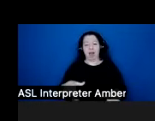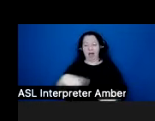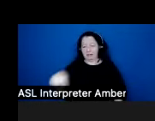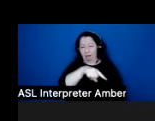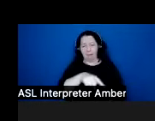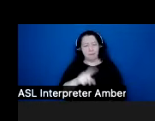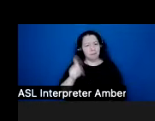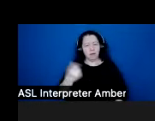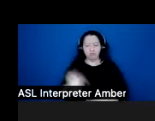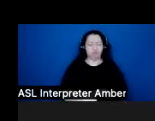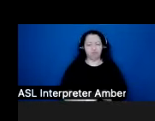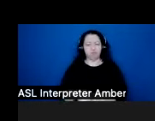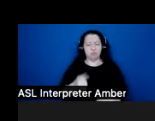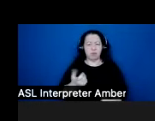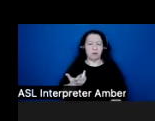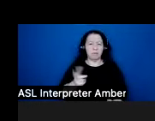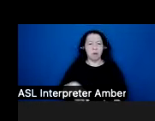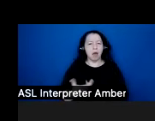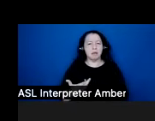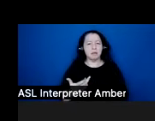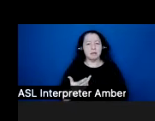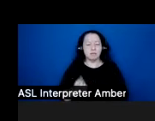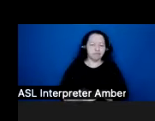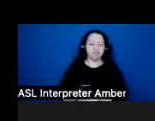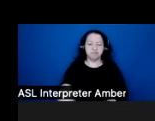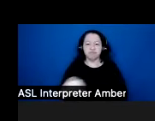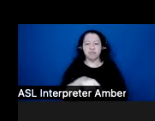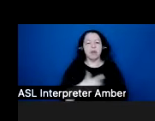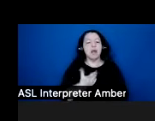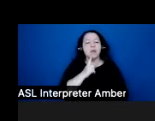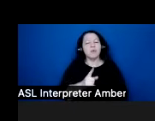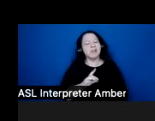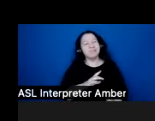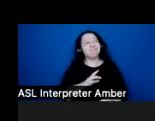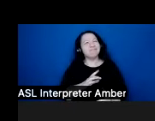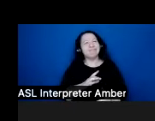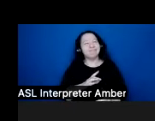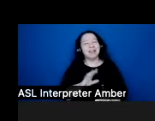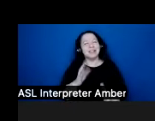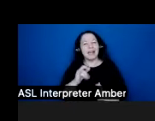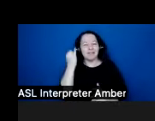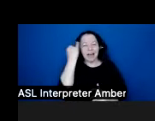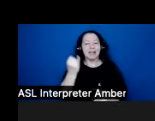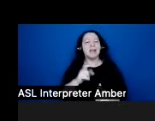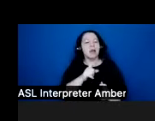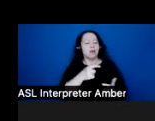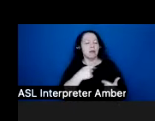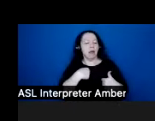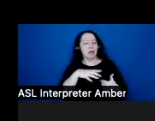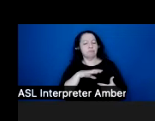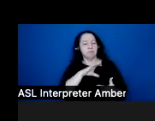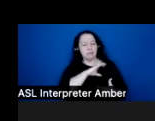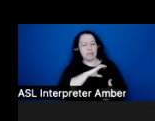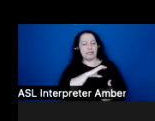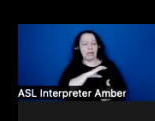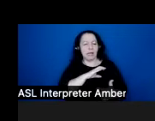of like the political identity to be a citizen of a nation, and blood quantum, right? This sort of